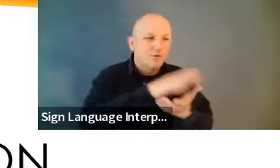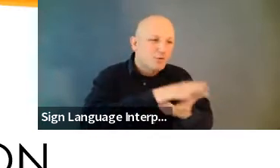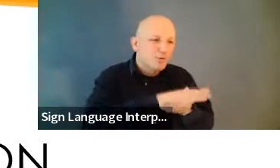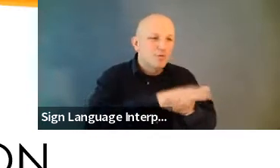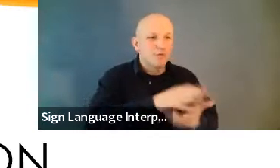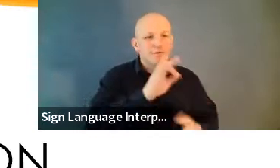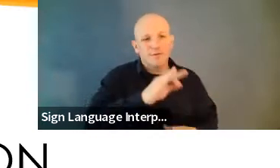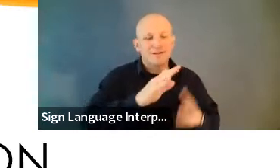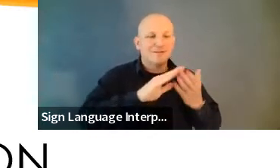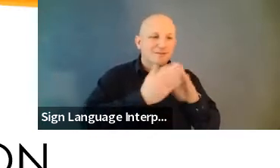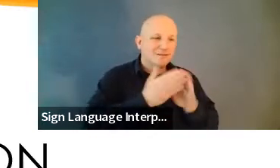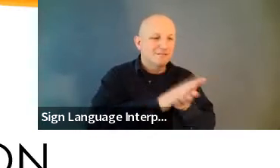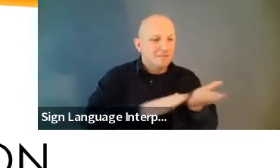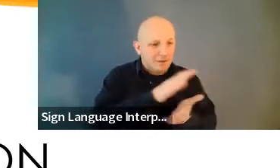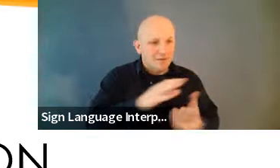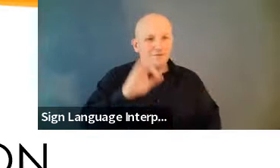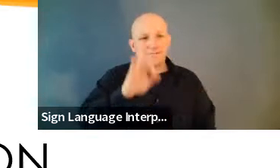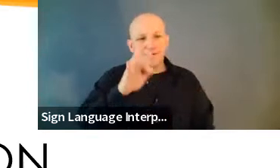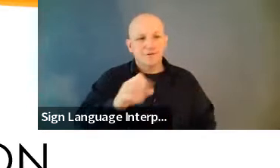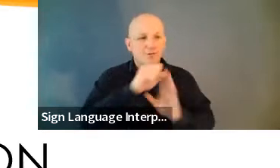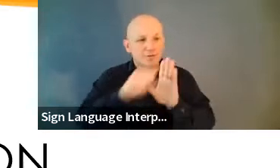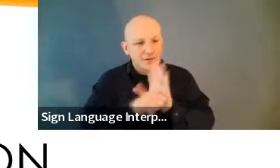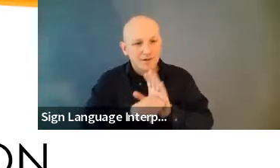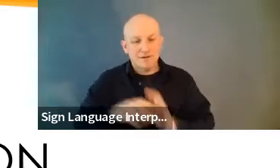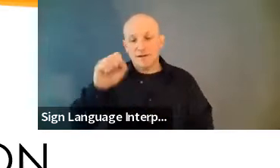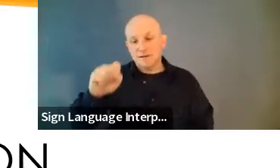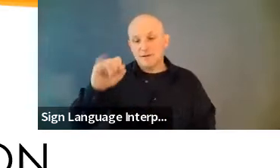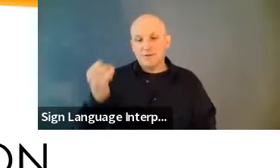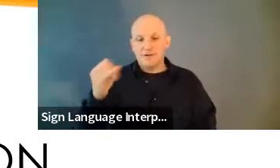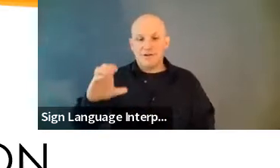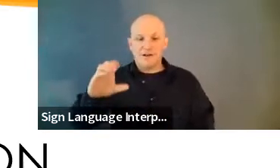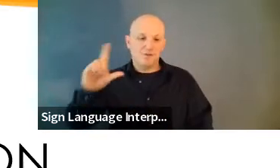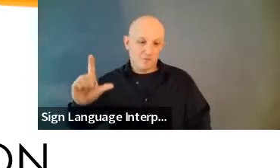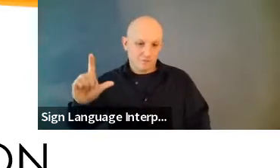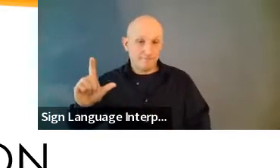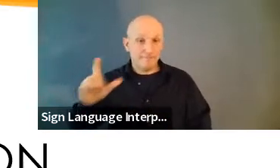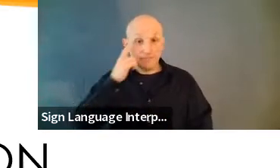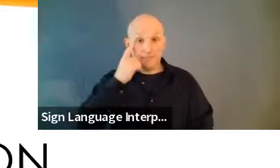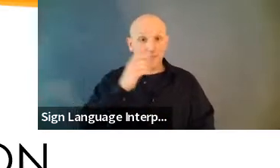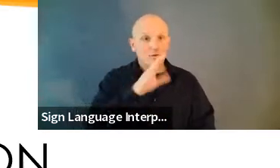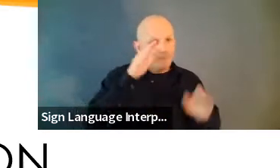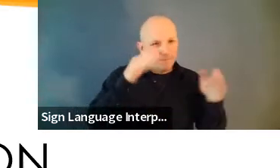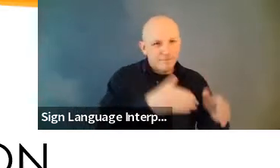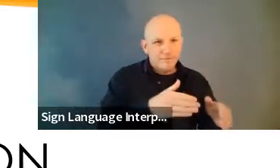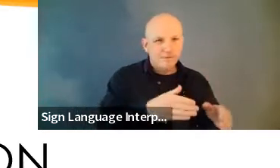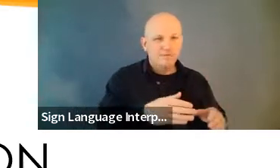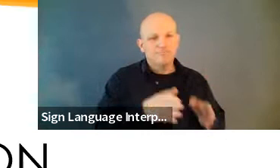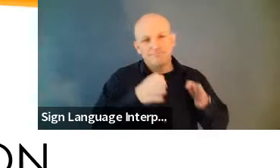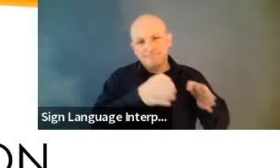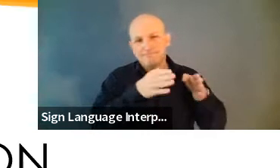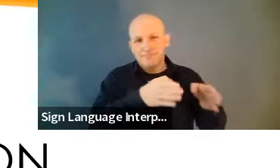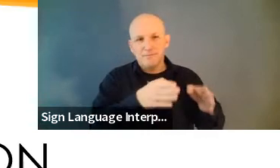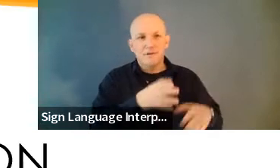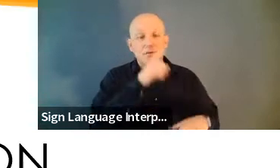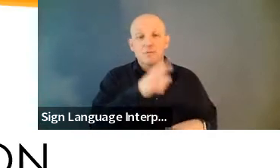College, Fresno State, and San Joaquin College of Law. So the focus there in the regional pathway is a couple of things. One, having